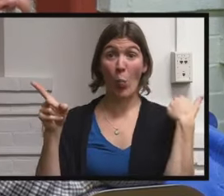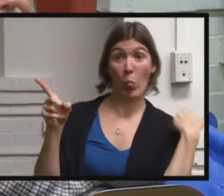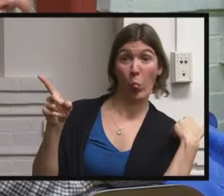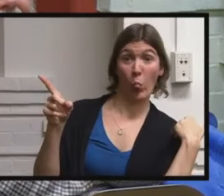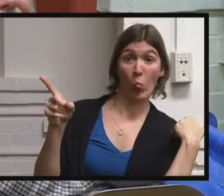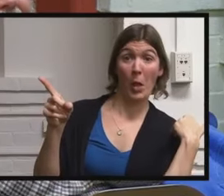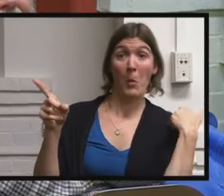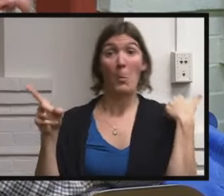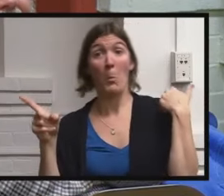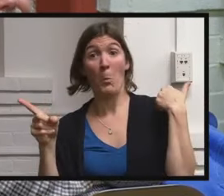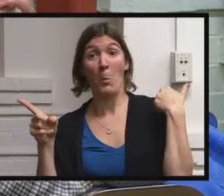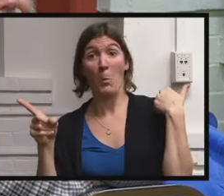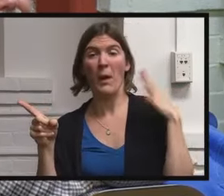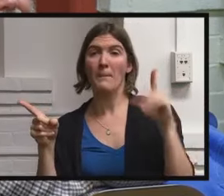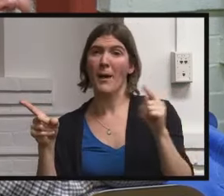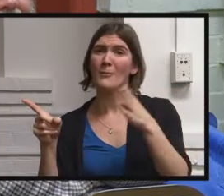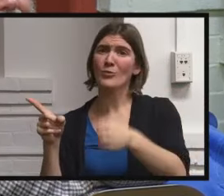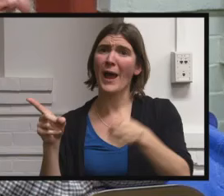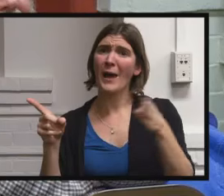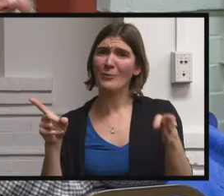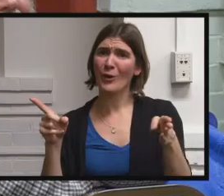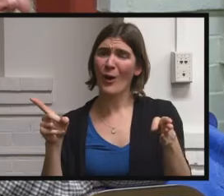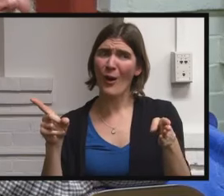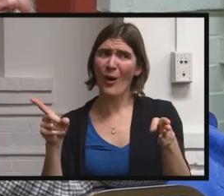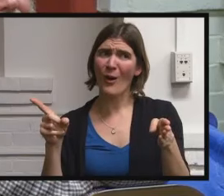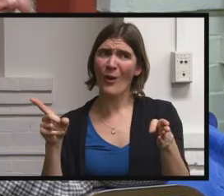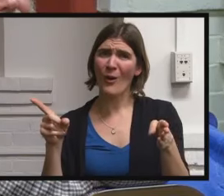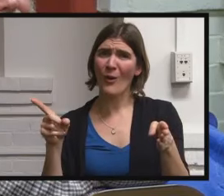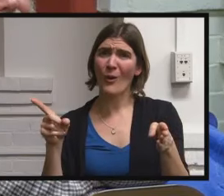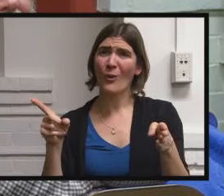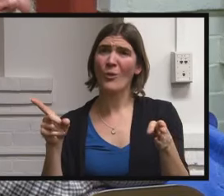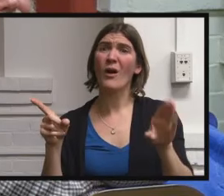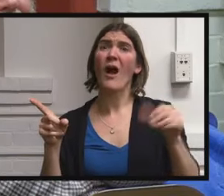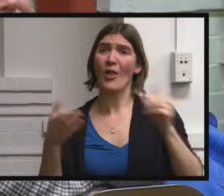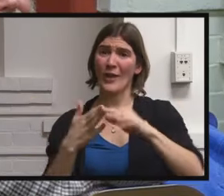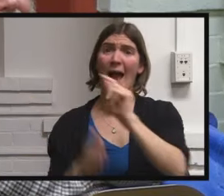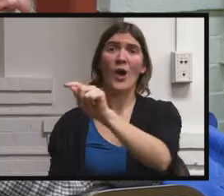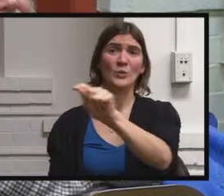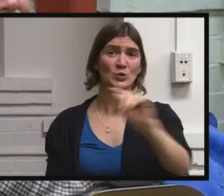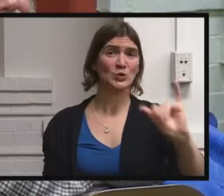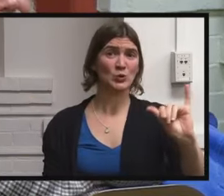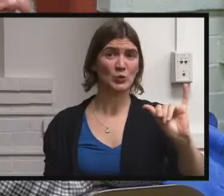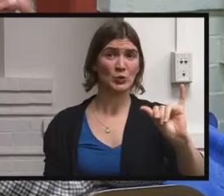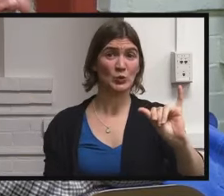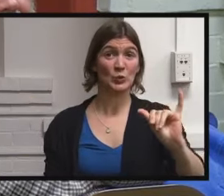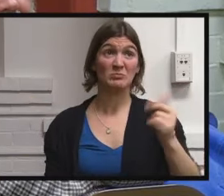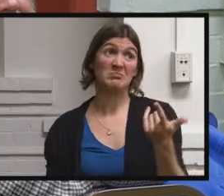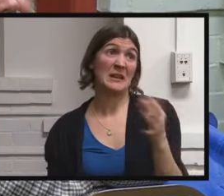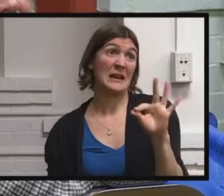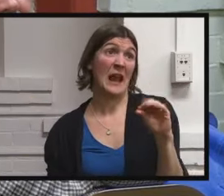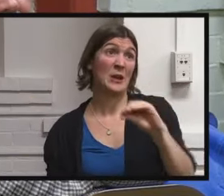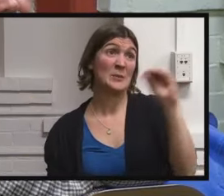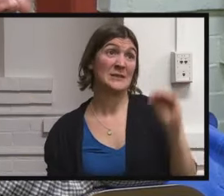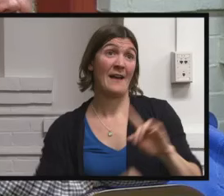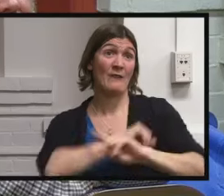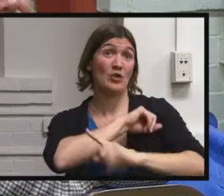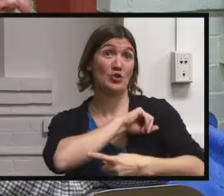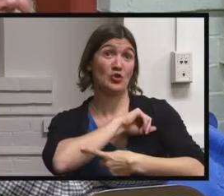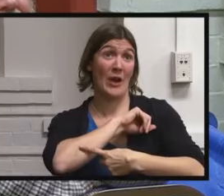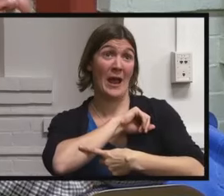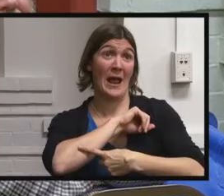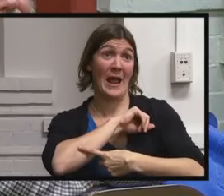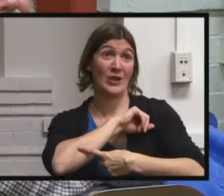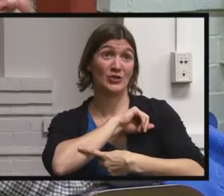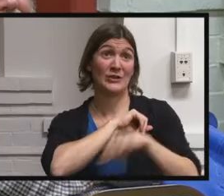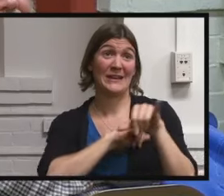responsible for it, but Brattleboro, as with all of these other towns, and I would guess that probably 90% of the trash that is in